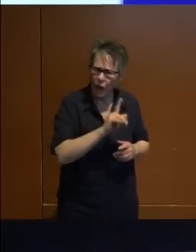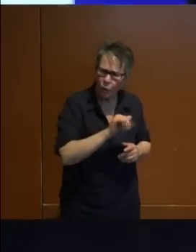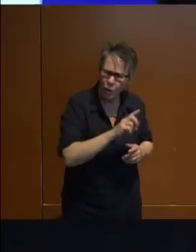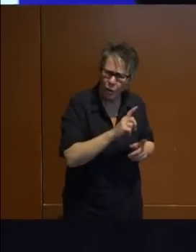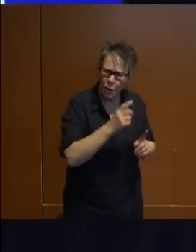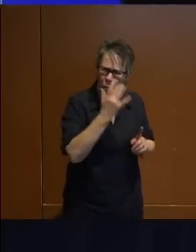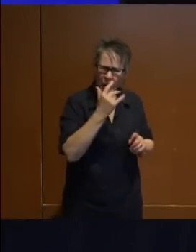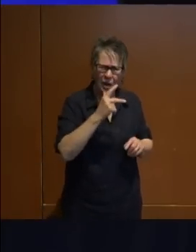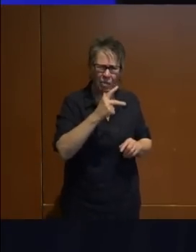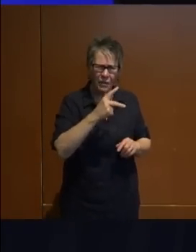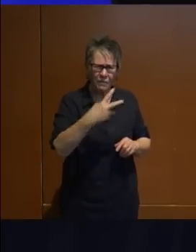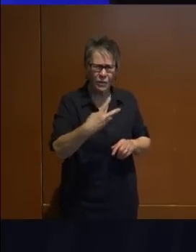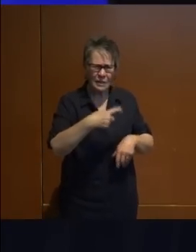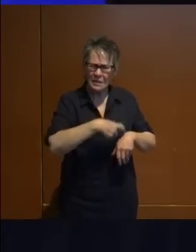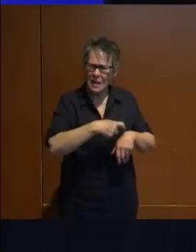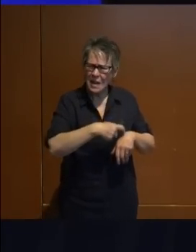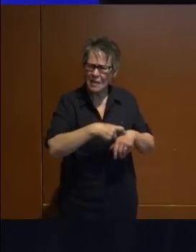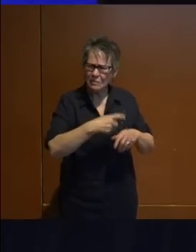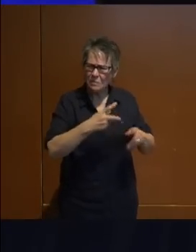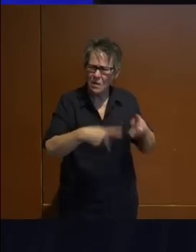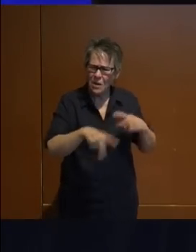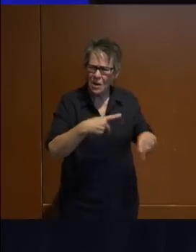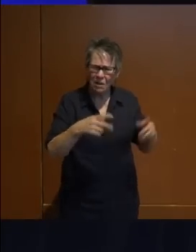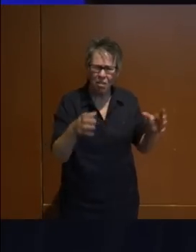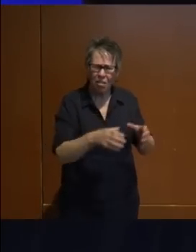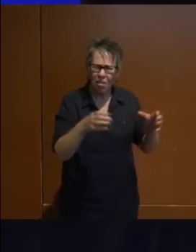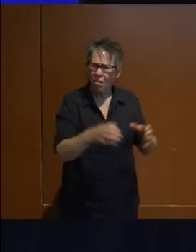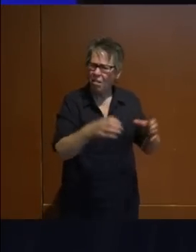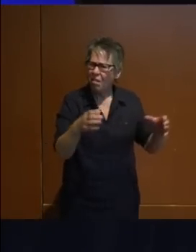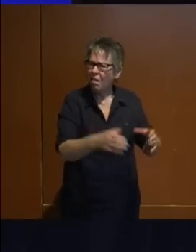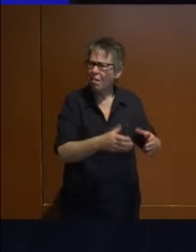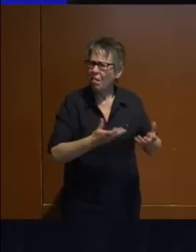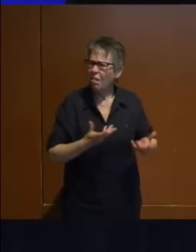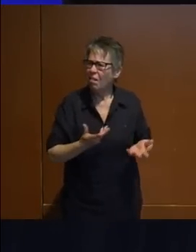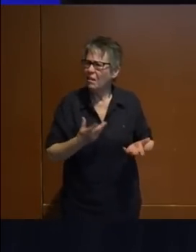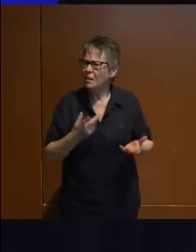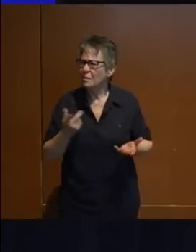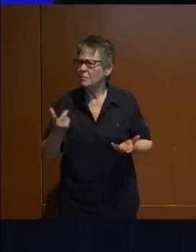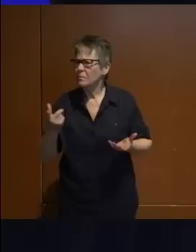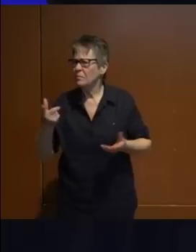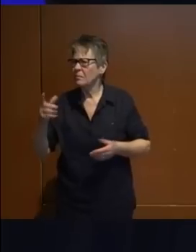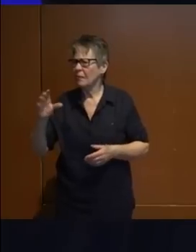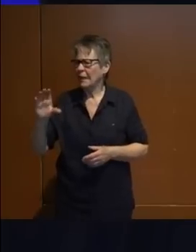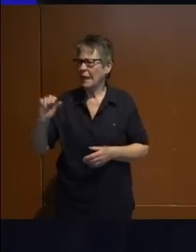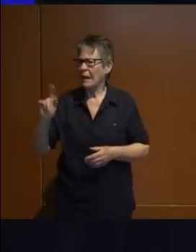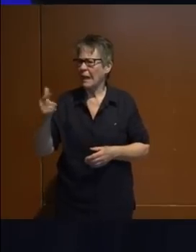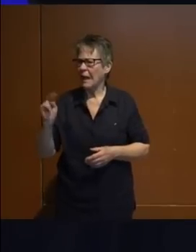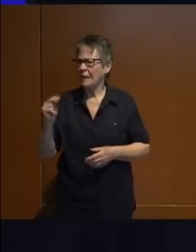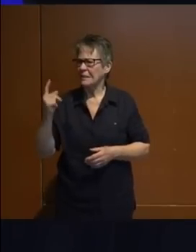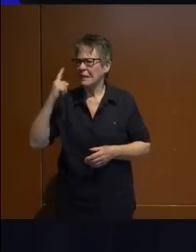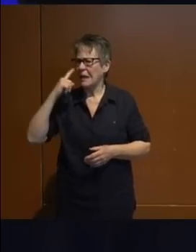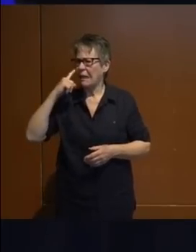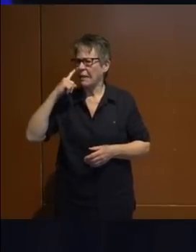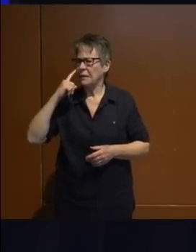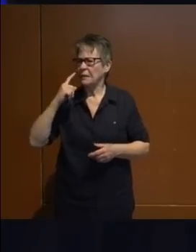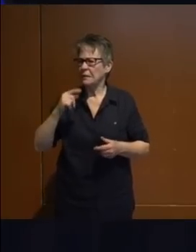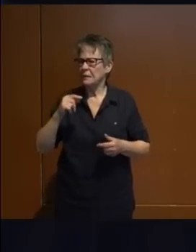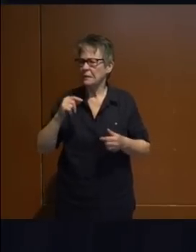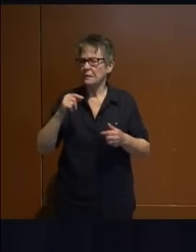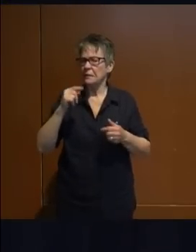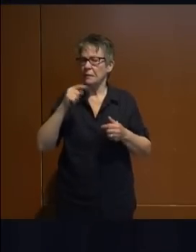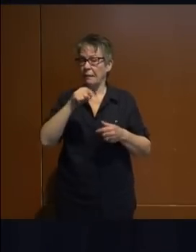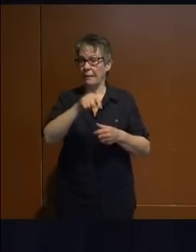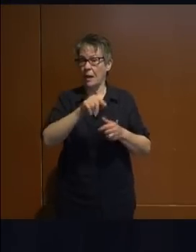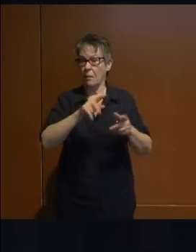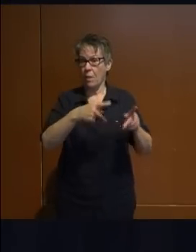know what? I'd have to see what the ROC assessment was. I think there was 70 compliance issues. I don't think it would be fair to say more than